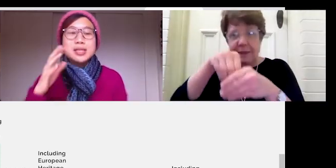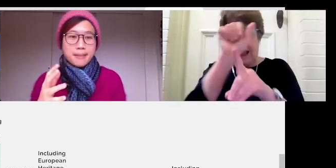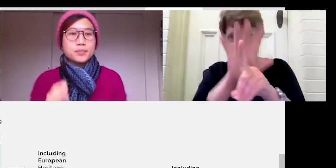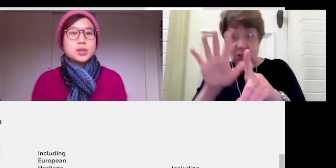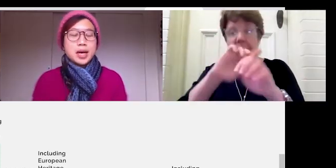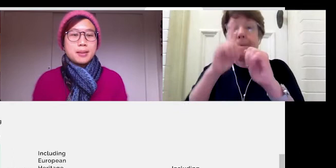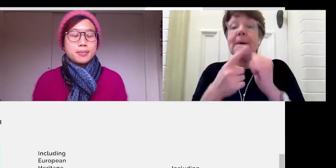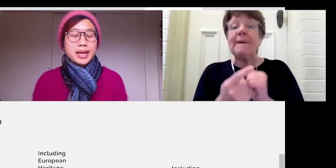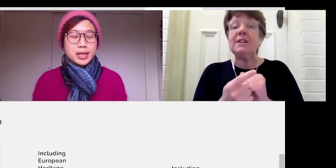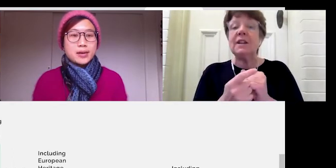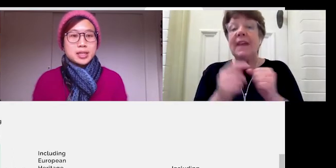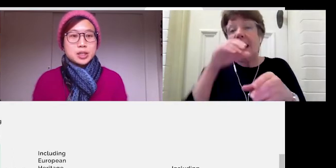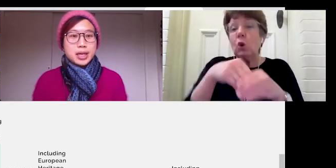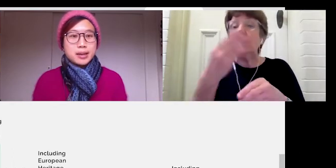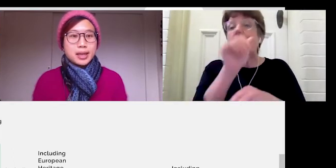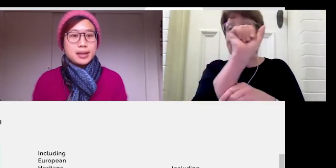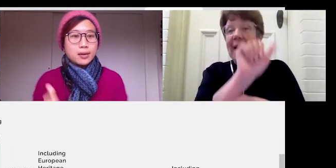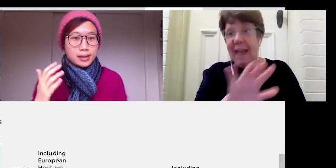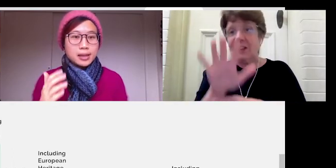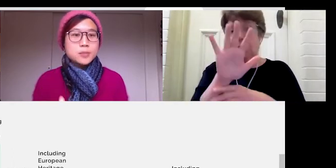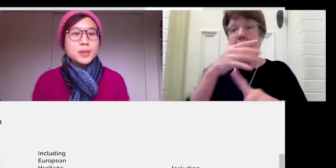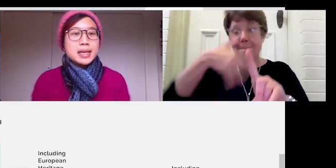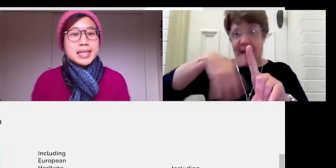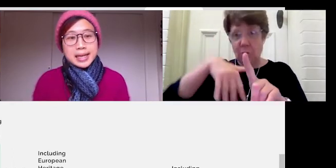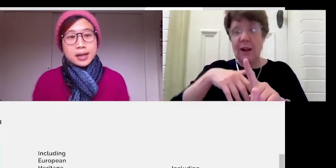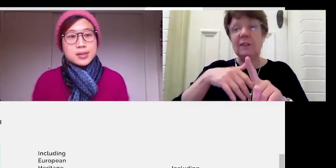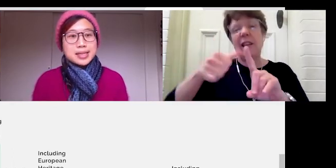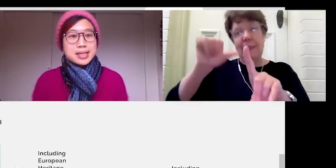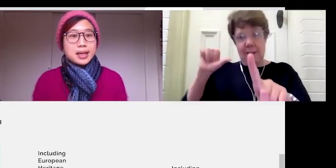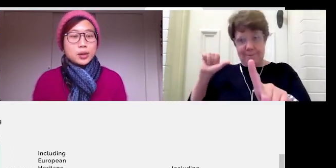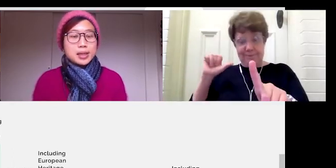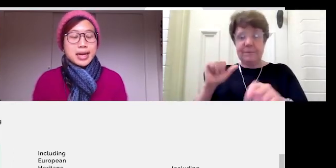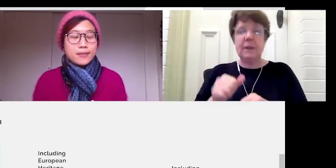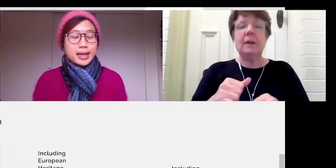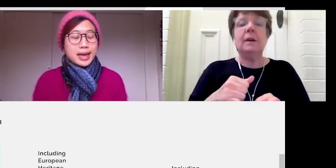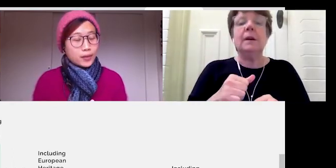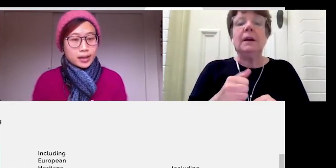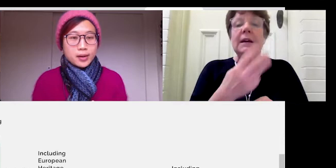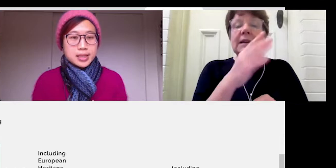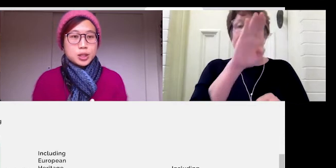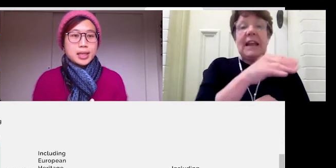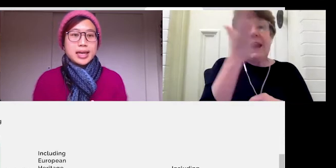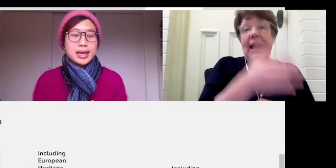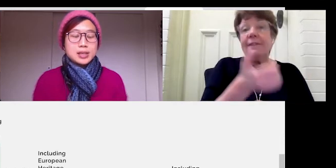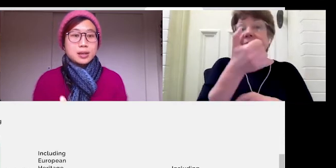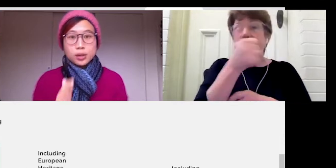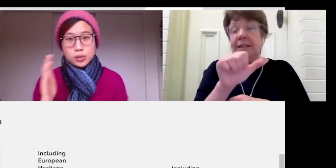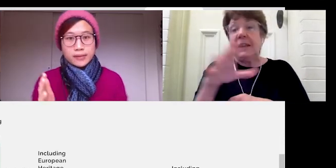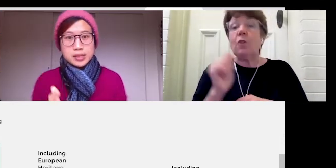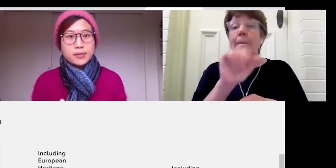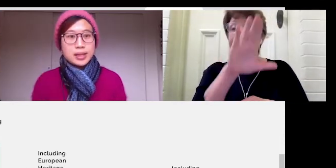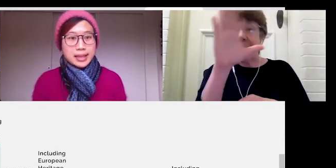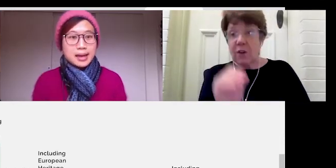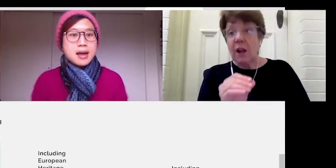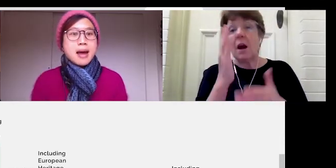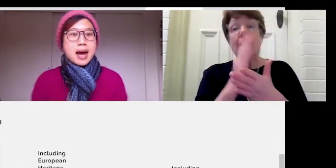include some Asian heritage in their lineage. 10 out of 60 included having African heritage. And again, there's huge